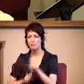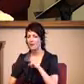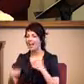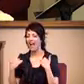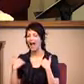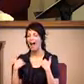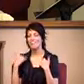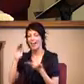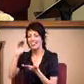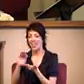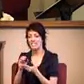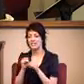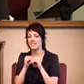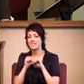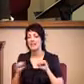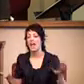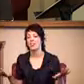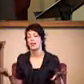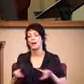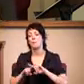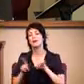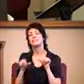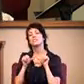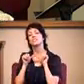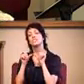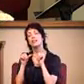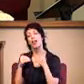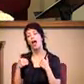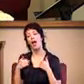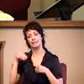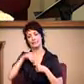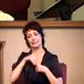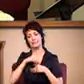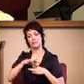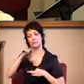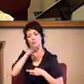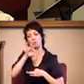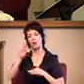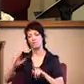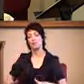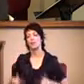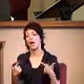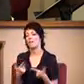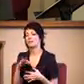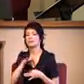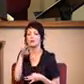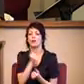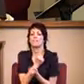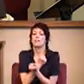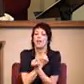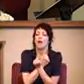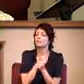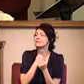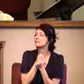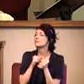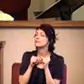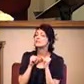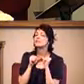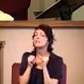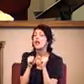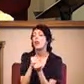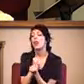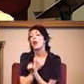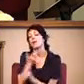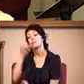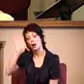still kept the spirit of life, still had the spirit of love, still loved God. And